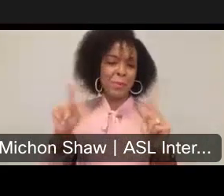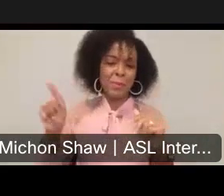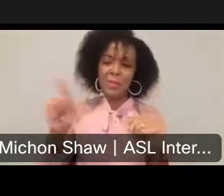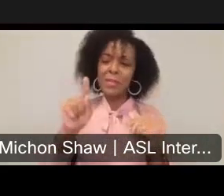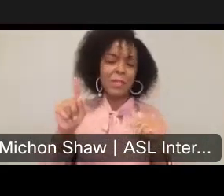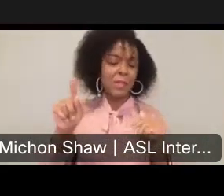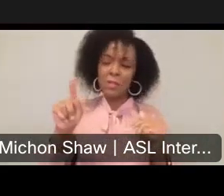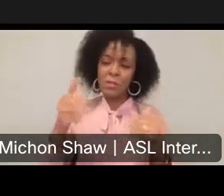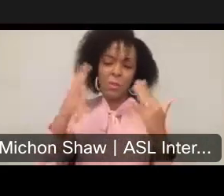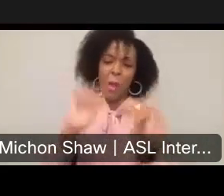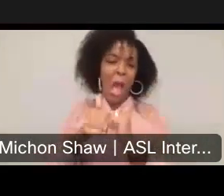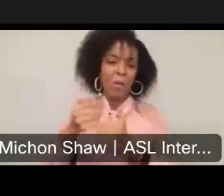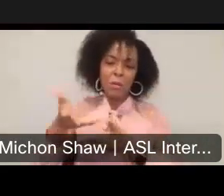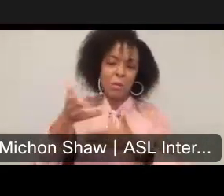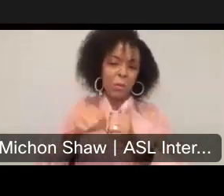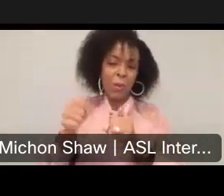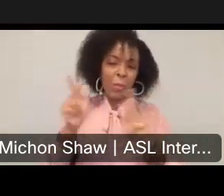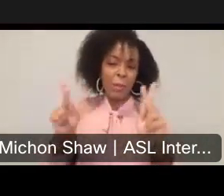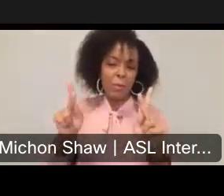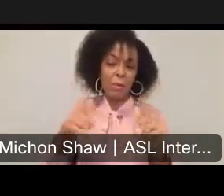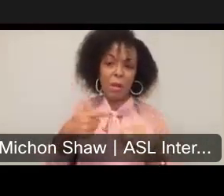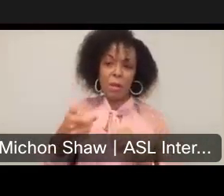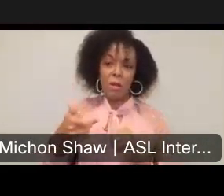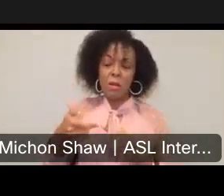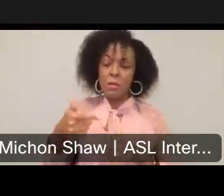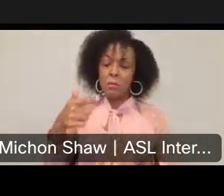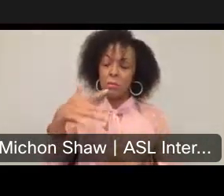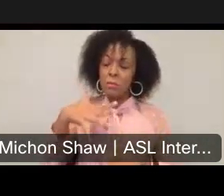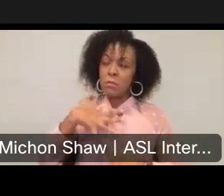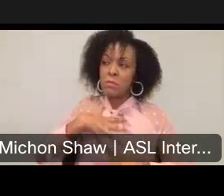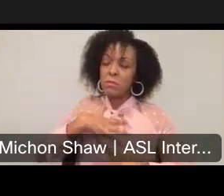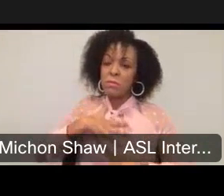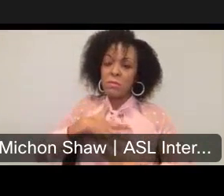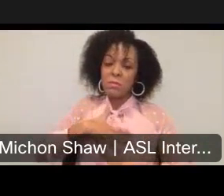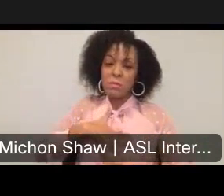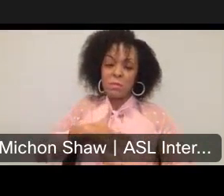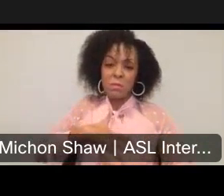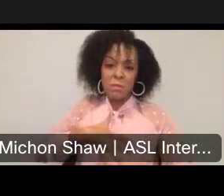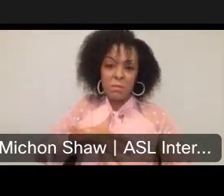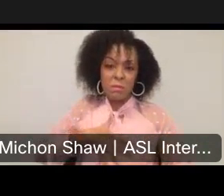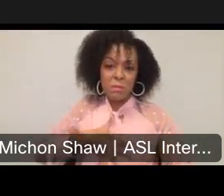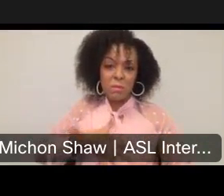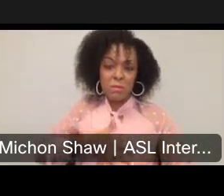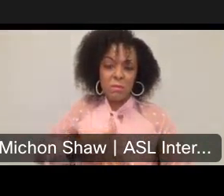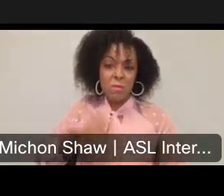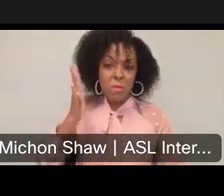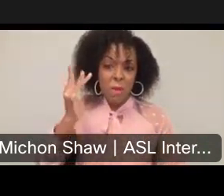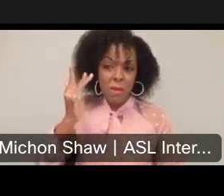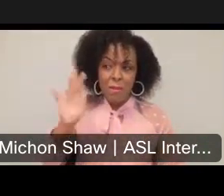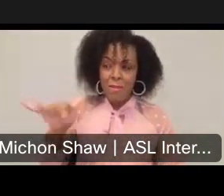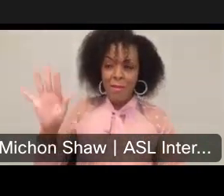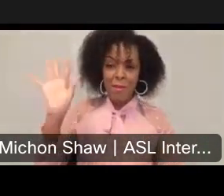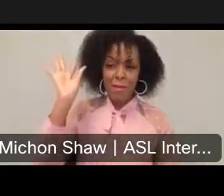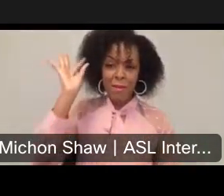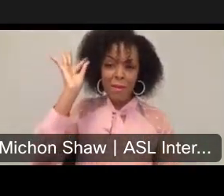I saw that. And the reason I was horrified is because that hairdo did not have to be cut off. All